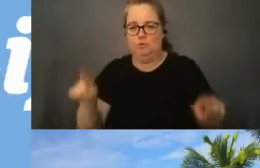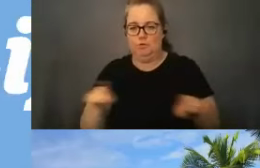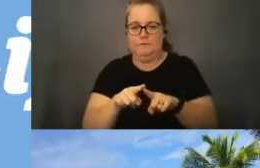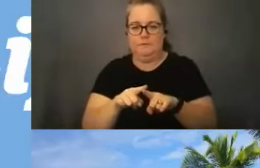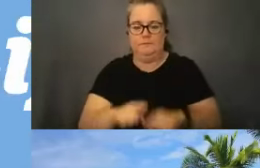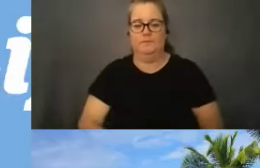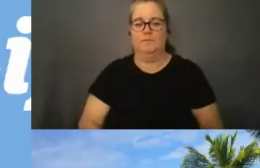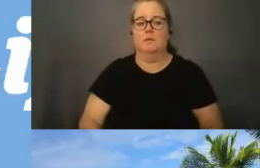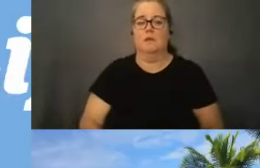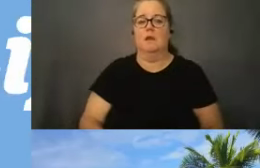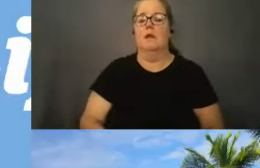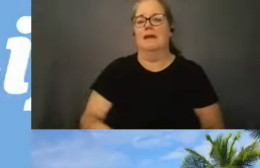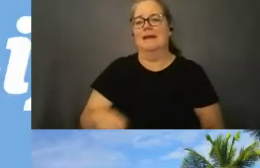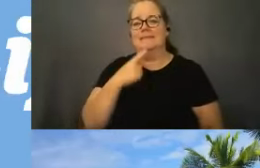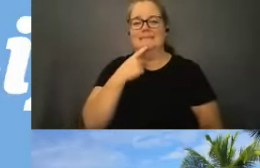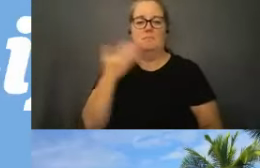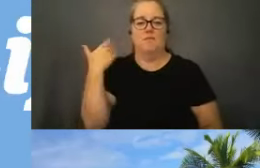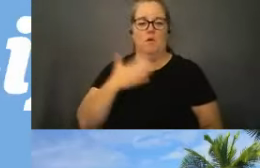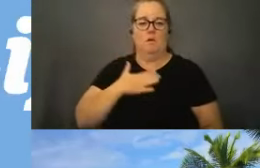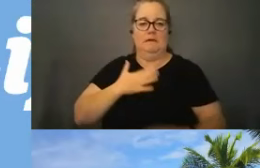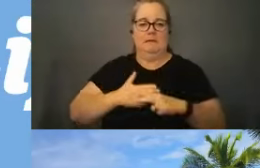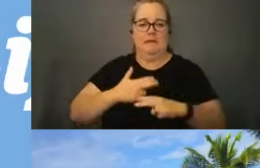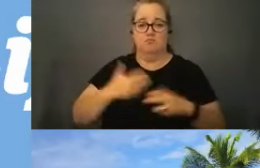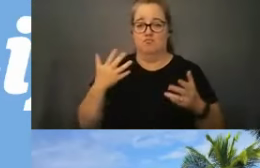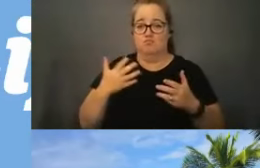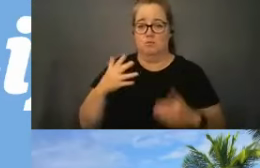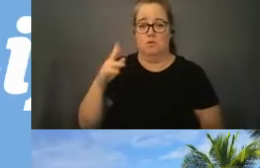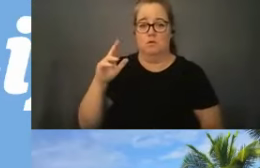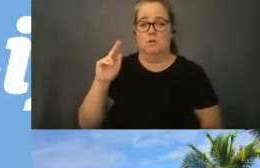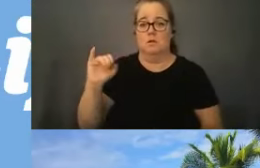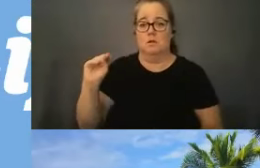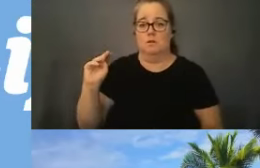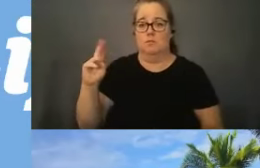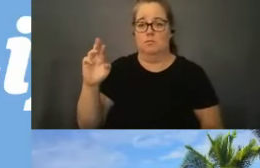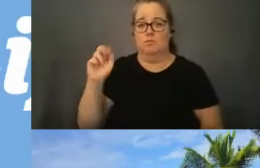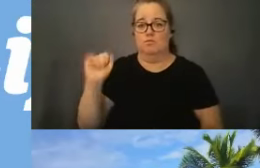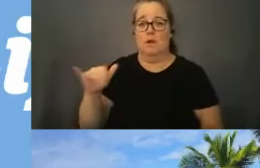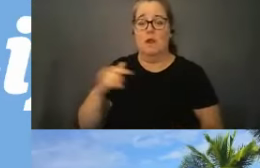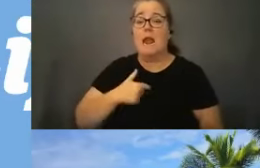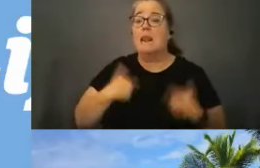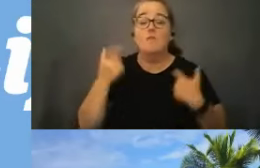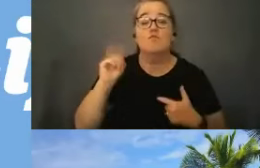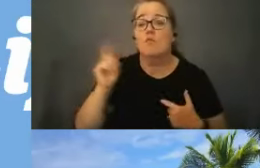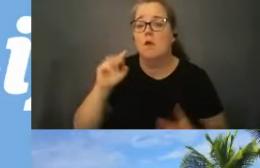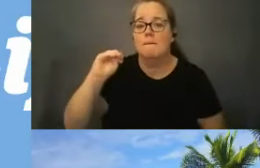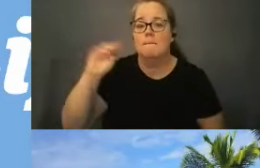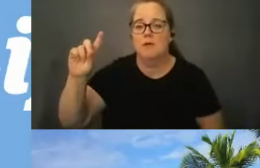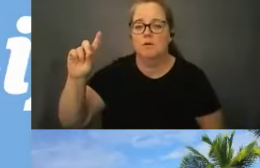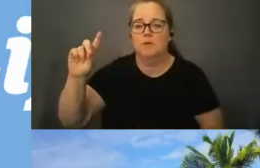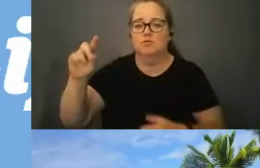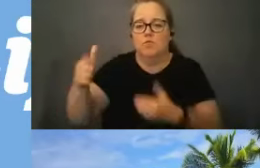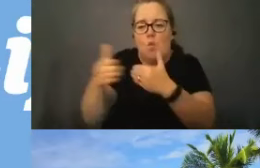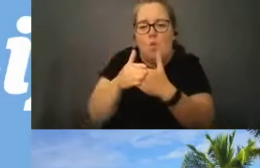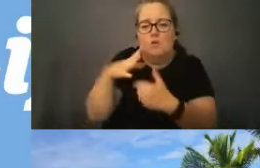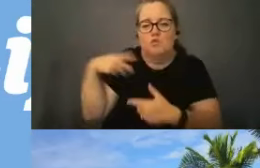And like I said, my name is Kim. I live in Maryland, right outside Washington, DC,